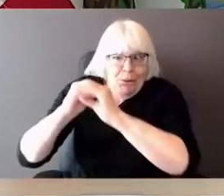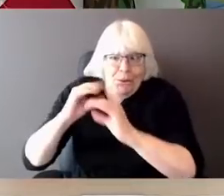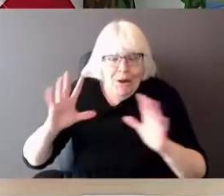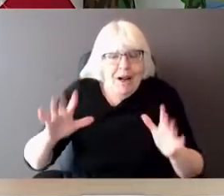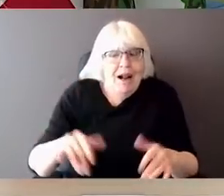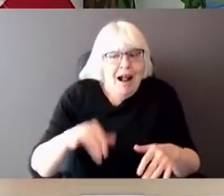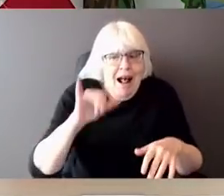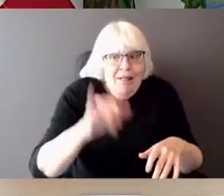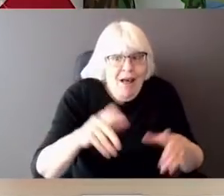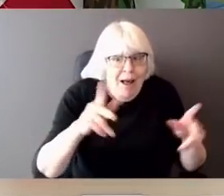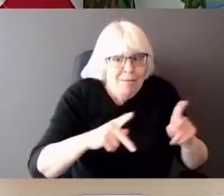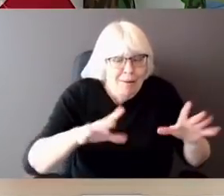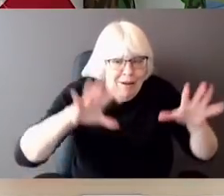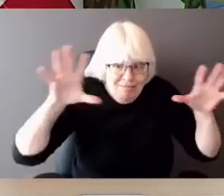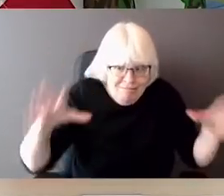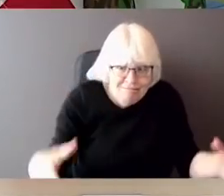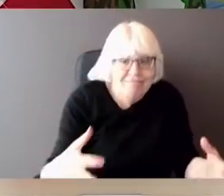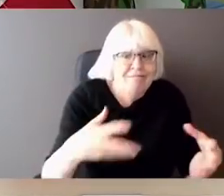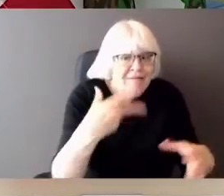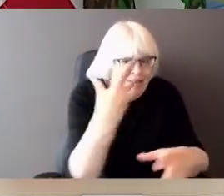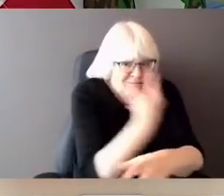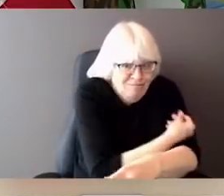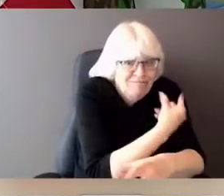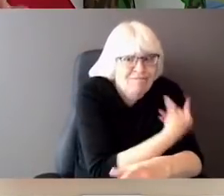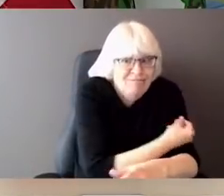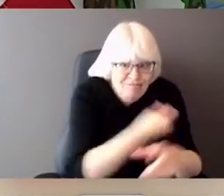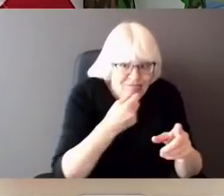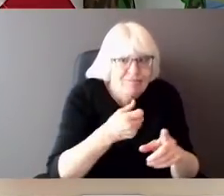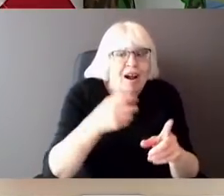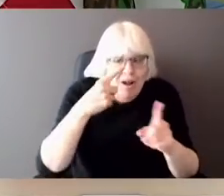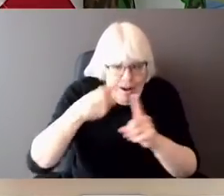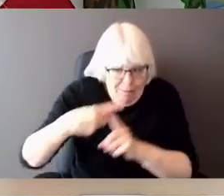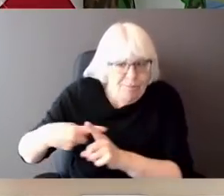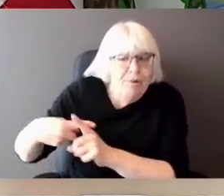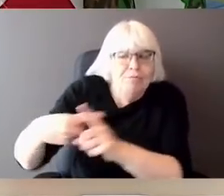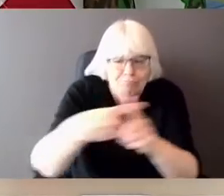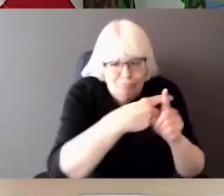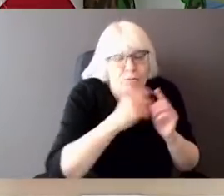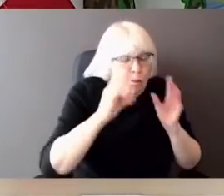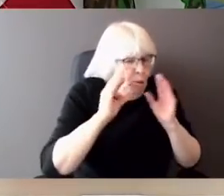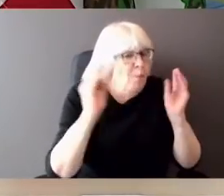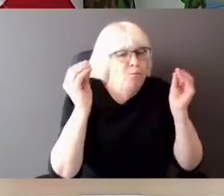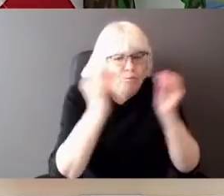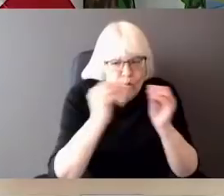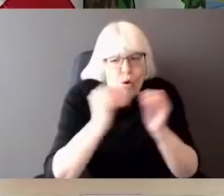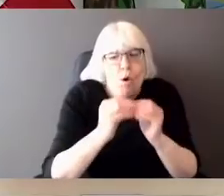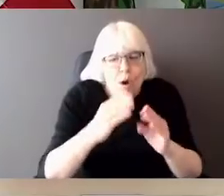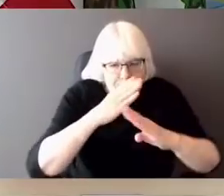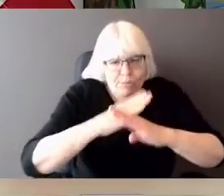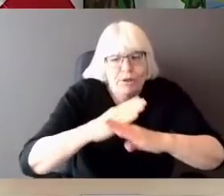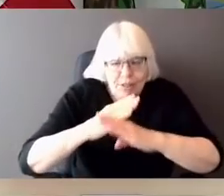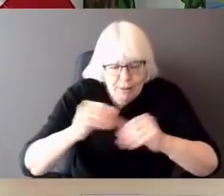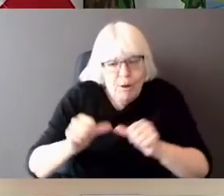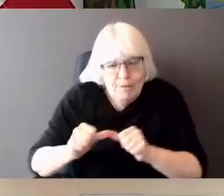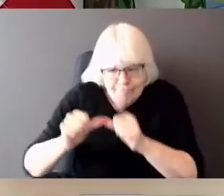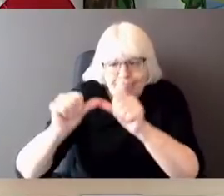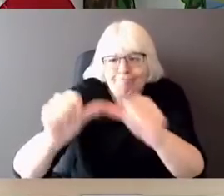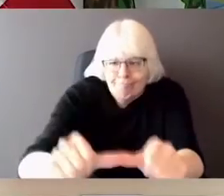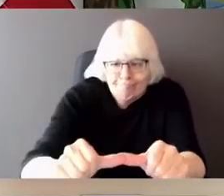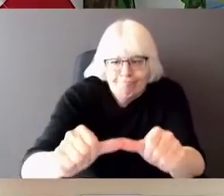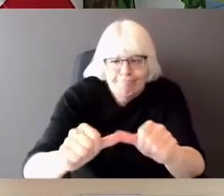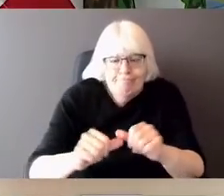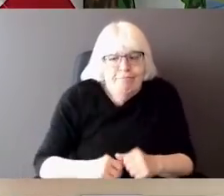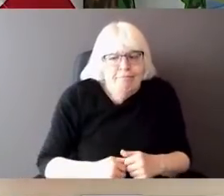perspective, then that will protect us for a long time going forward as well. And it's really based on